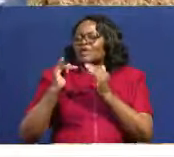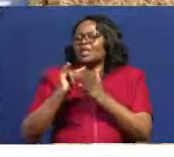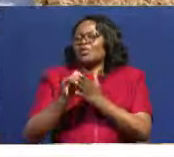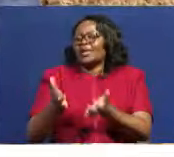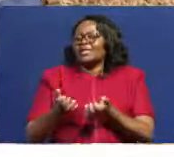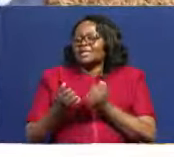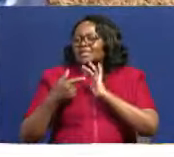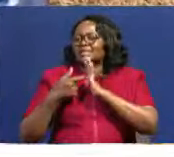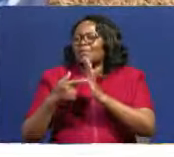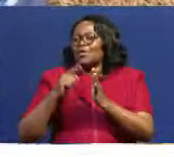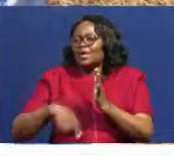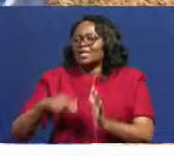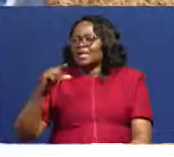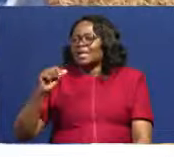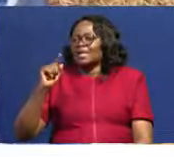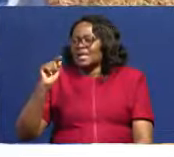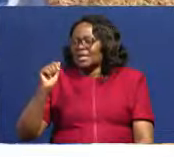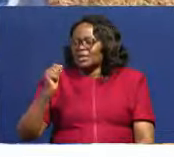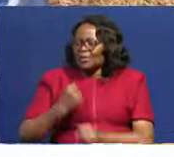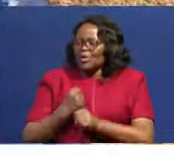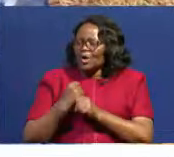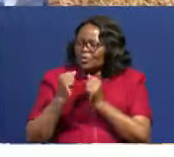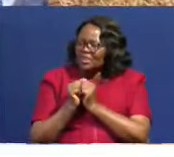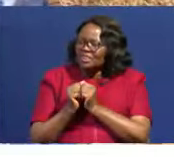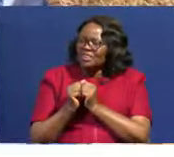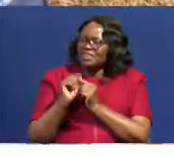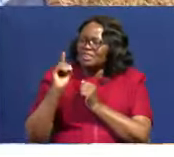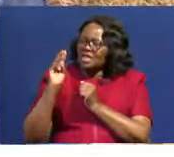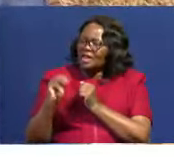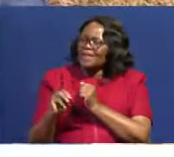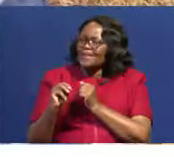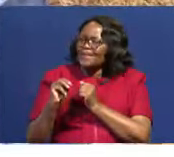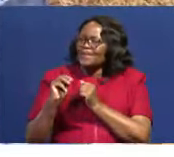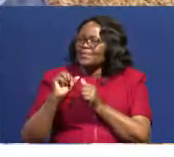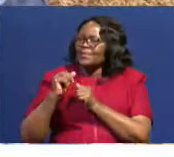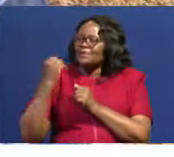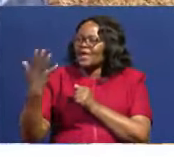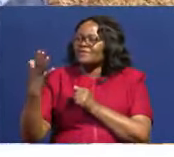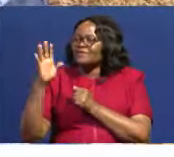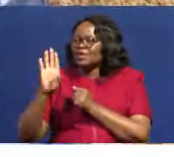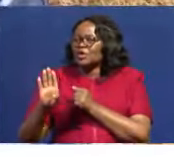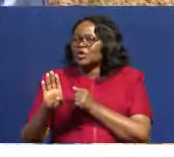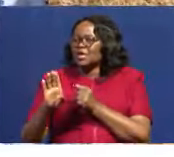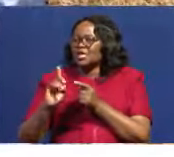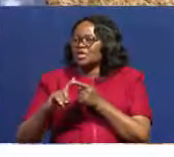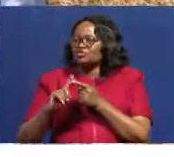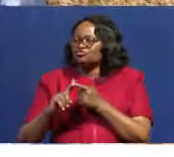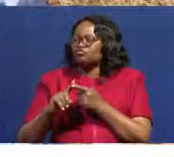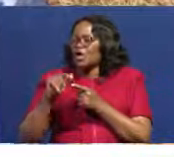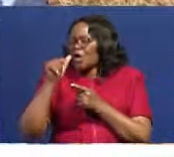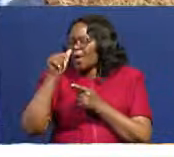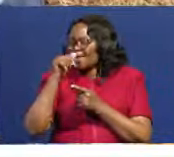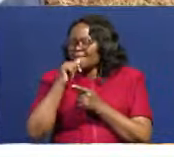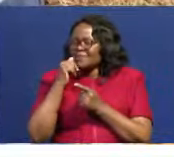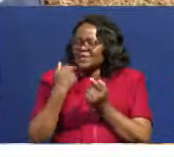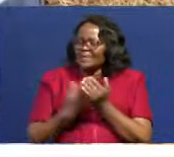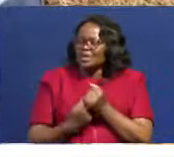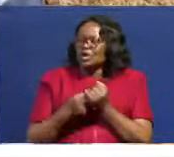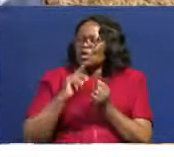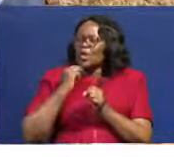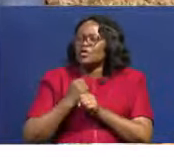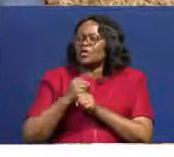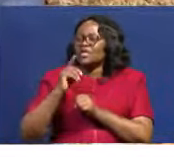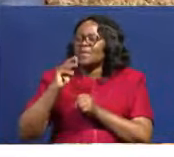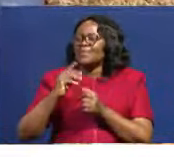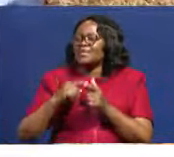one of the examples is Galana. Galana, we are working with the dam itself will cost us at 5 billion. So we are working on a private party who will do the dam, then